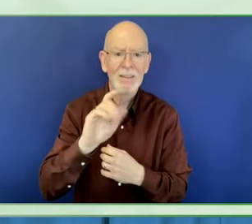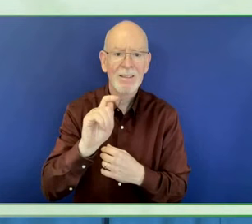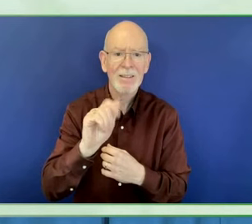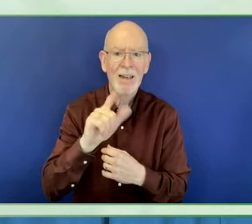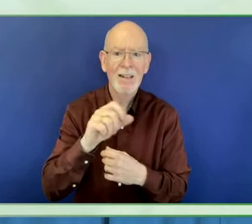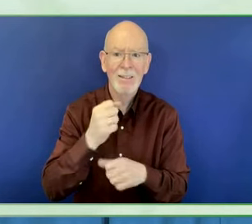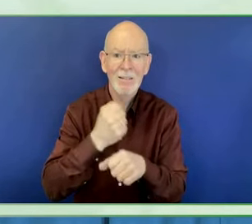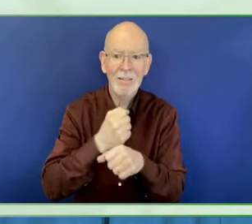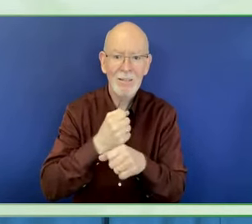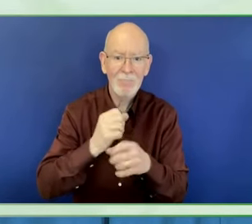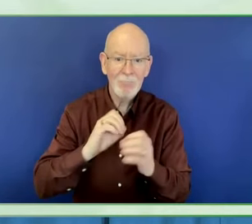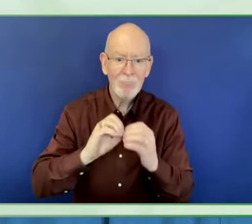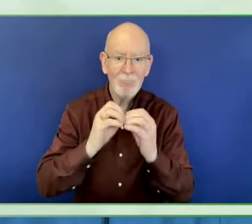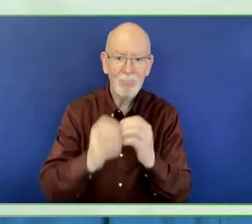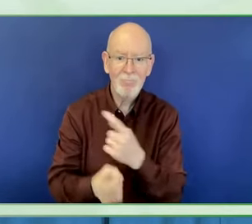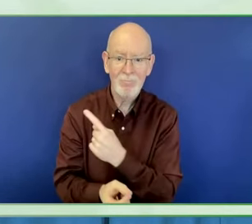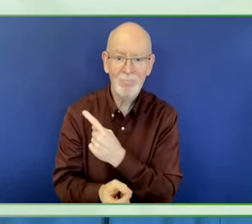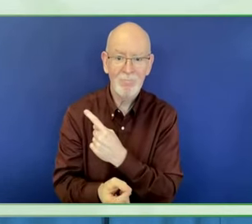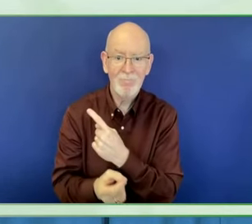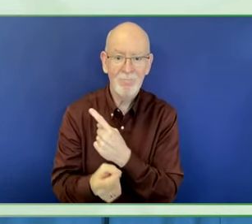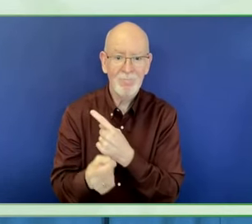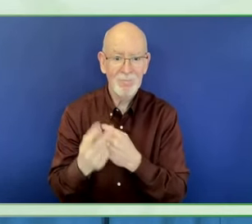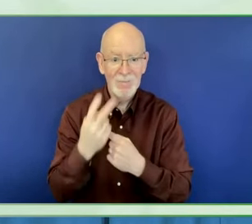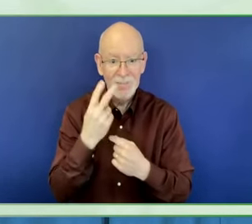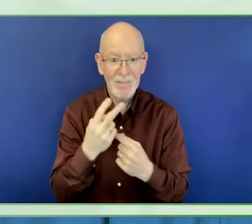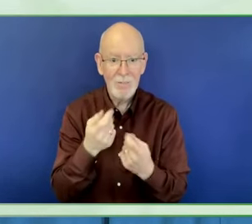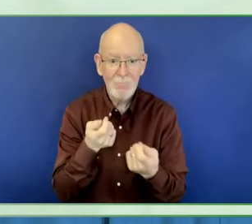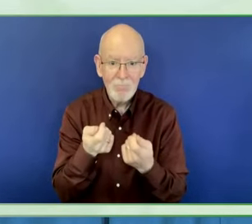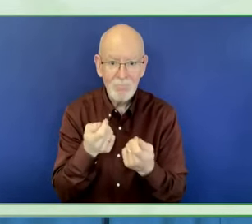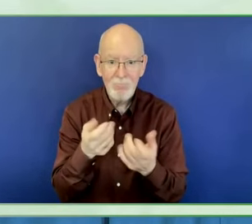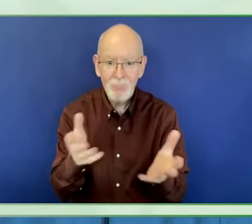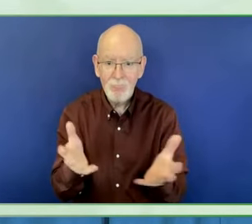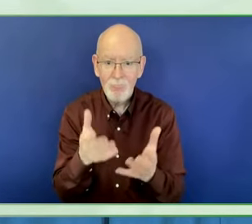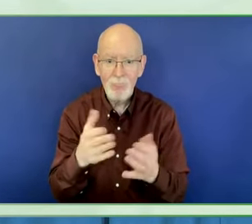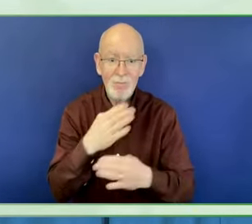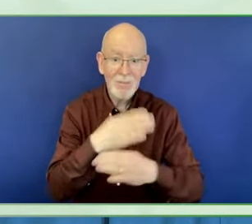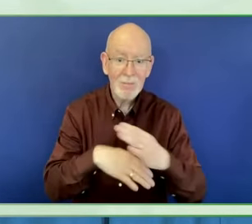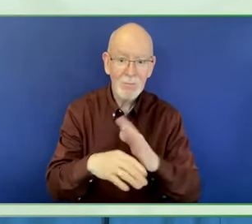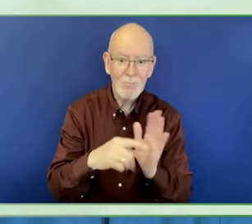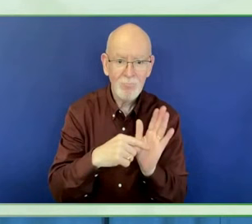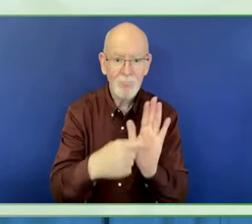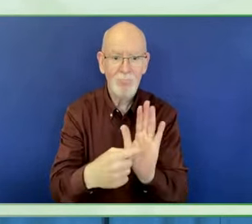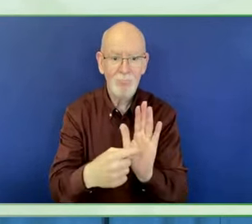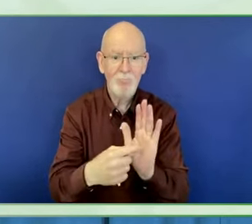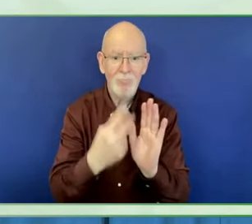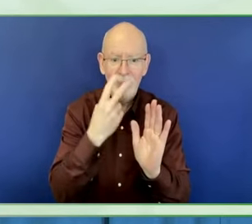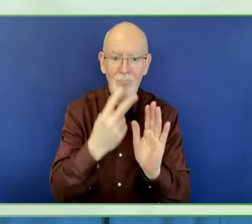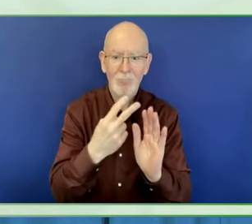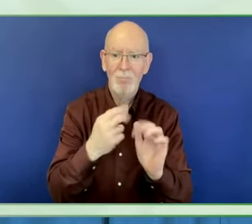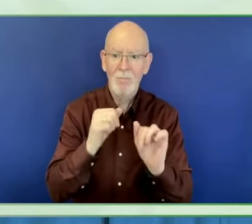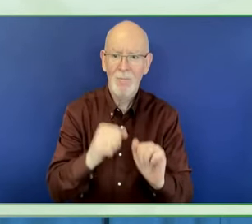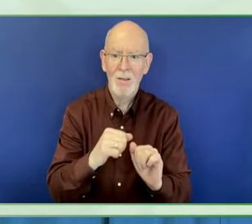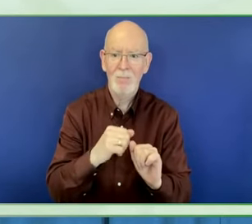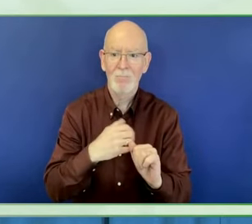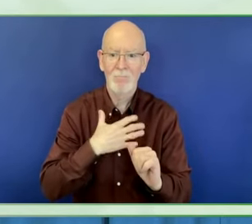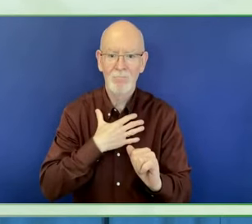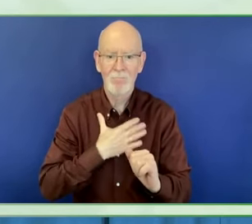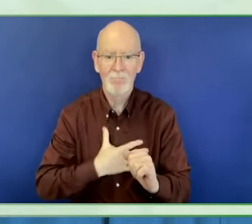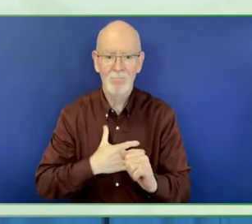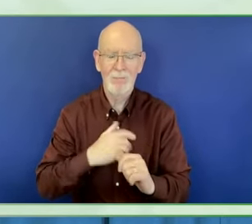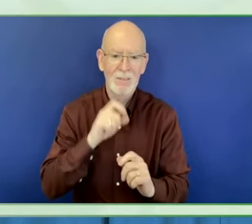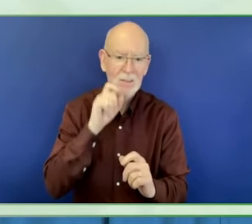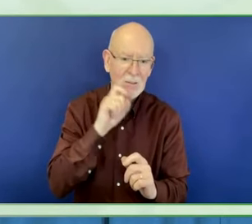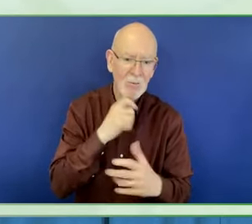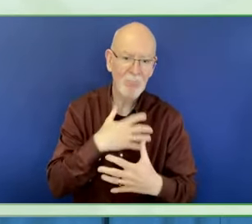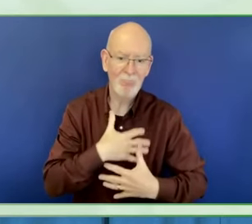Enter our work with Netflix. And if any of you back in December when this film was released on Netflix wanted to stay in and watch somewhat